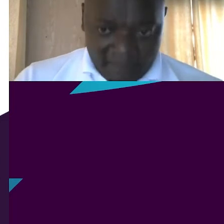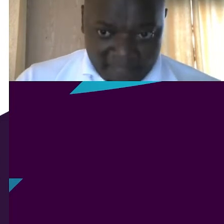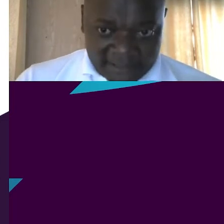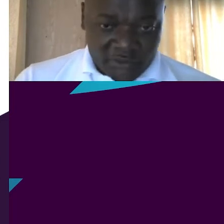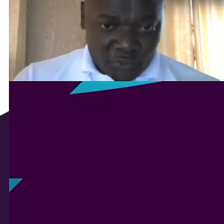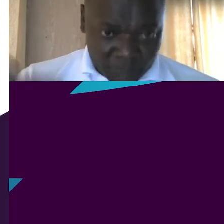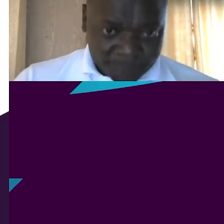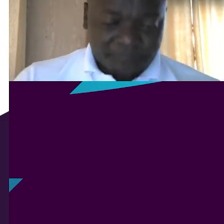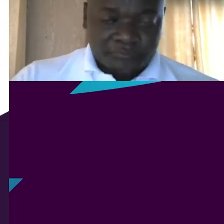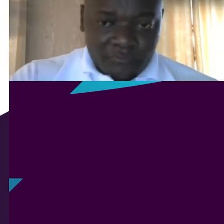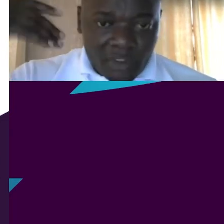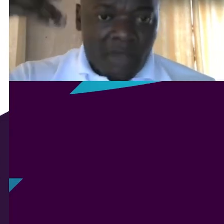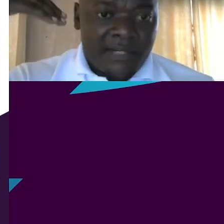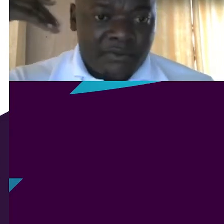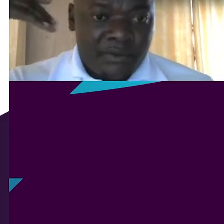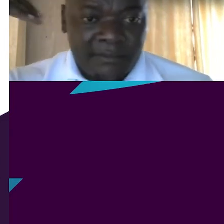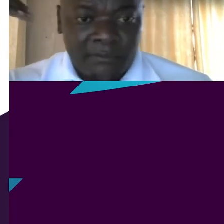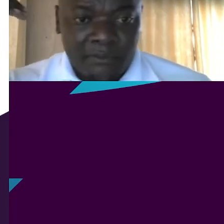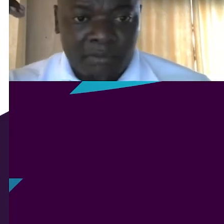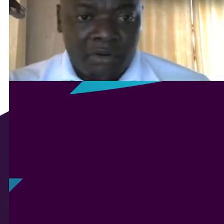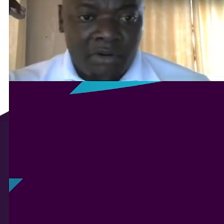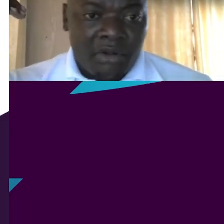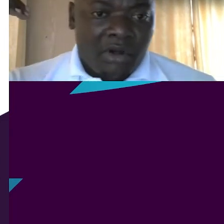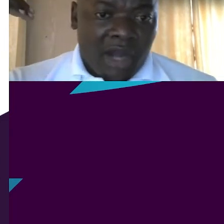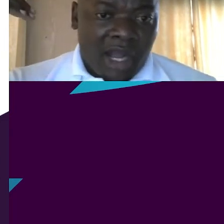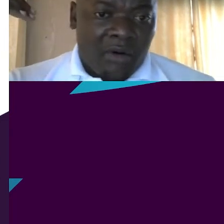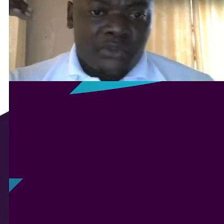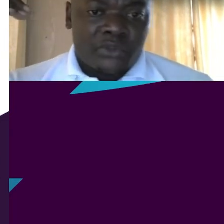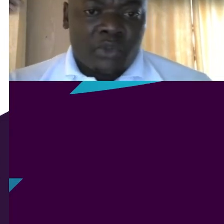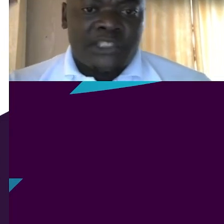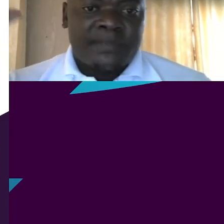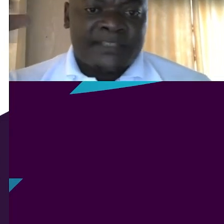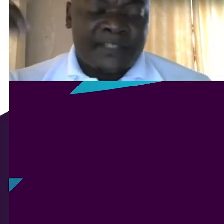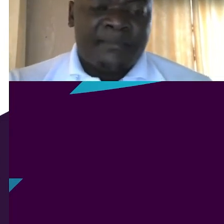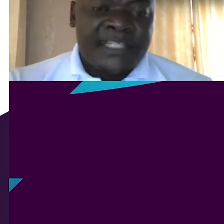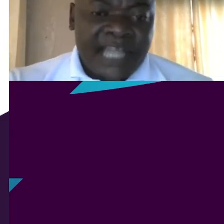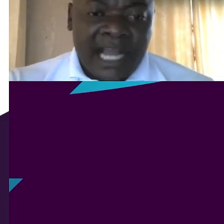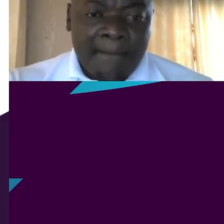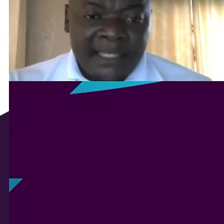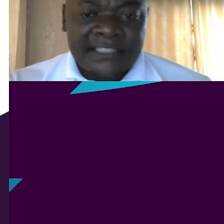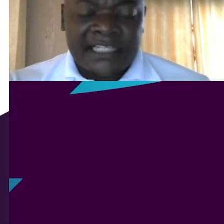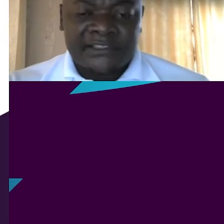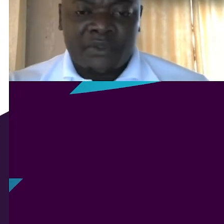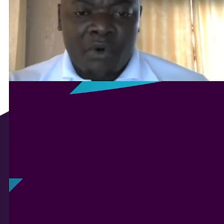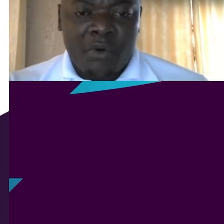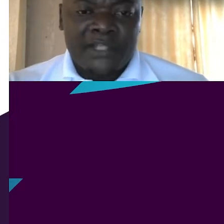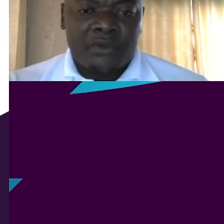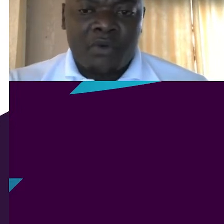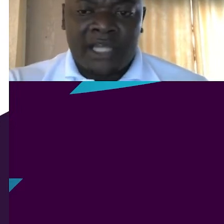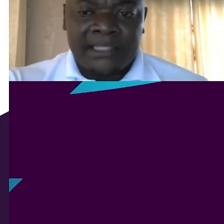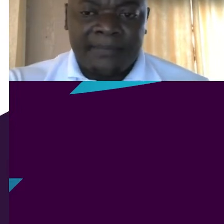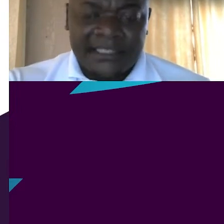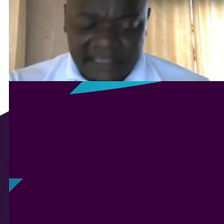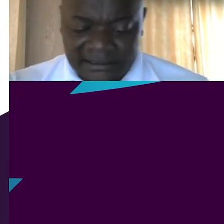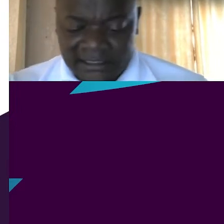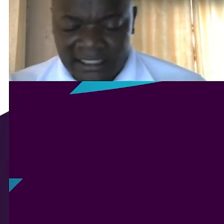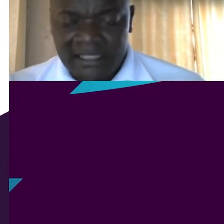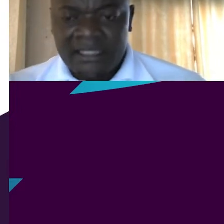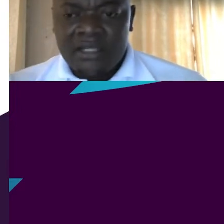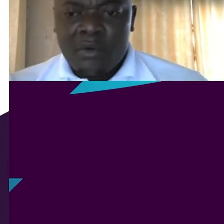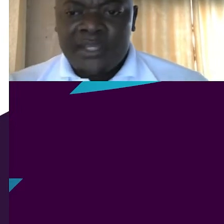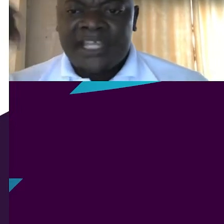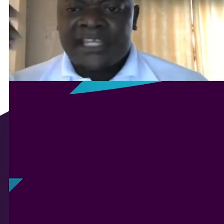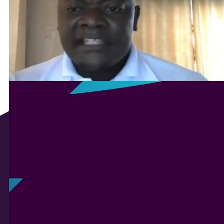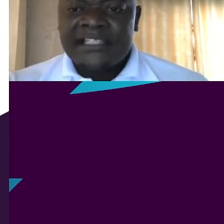these are meant to raise women football. Also, specific media campaigns, as you know, when you look at the pictures